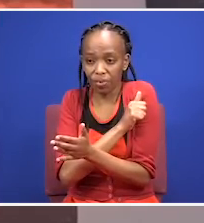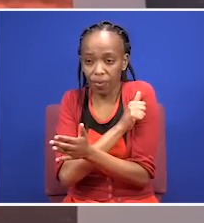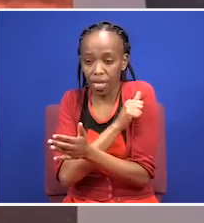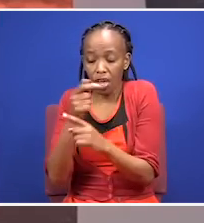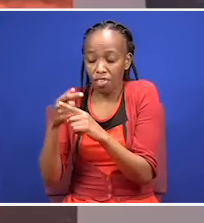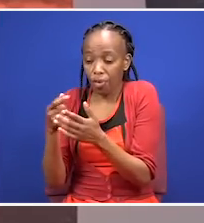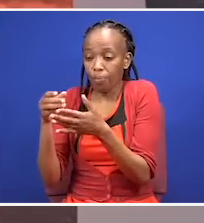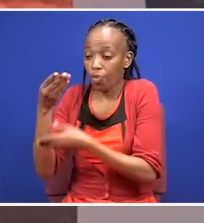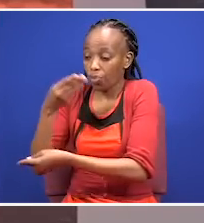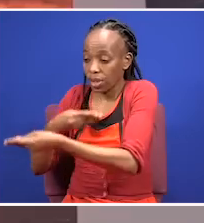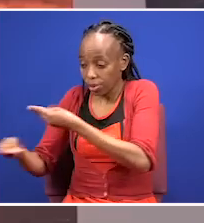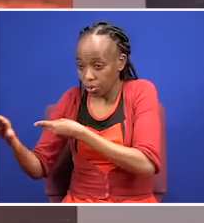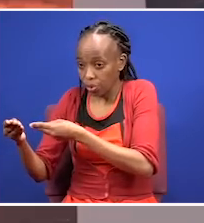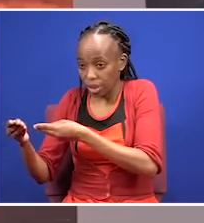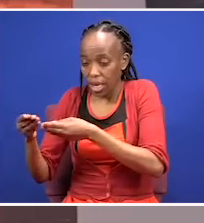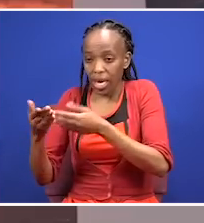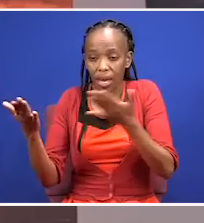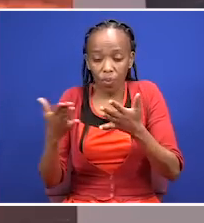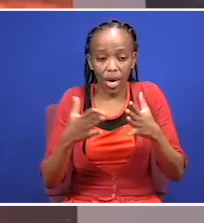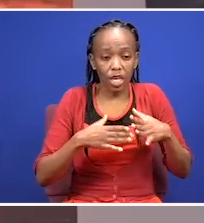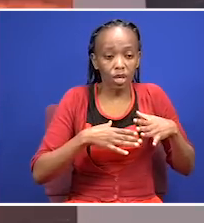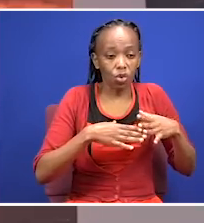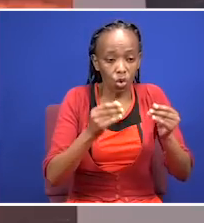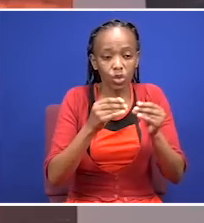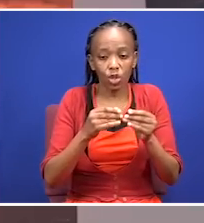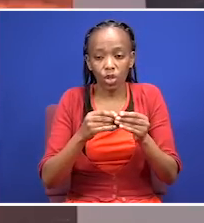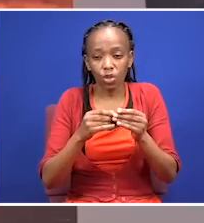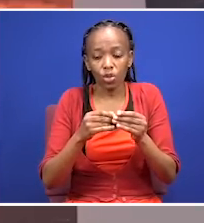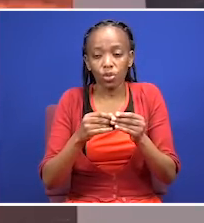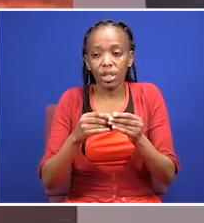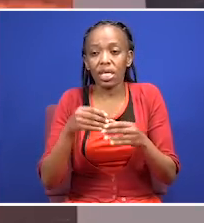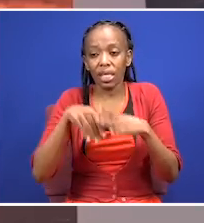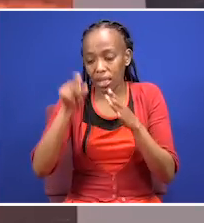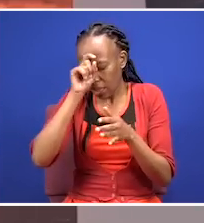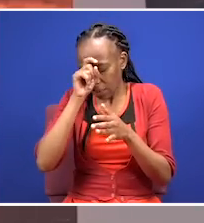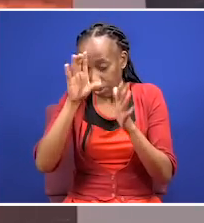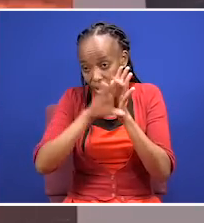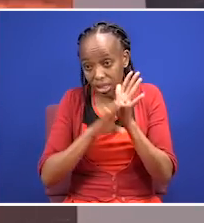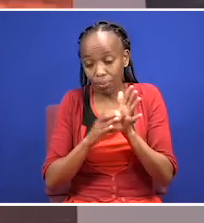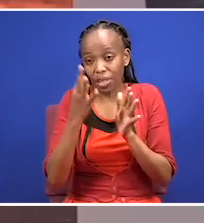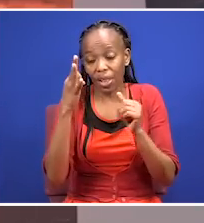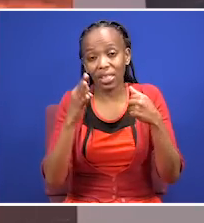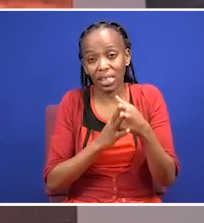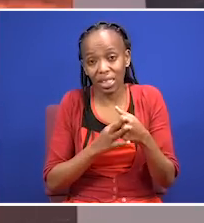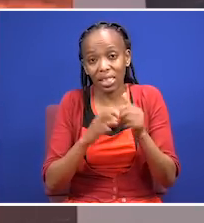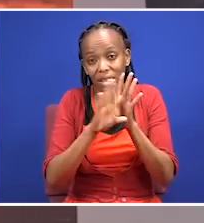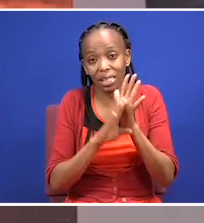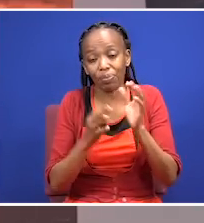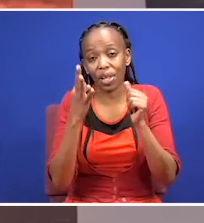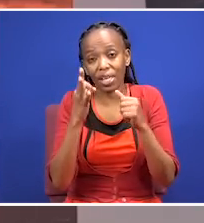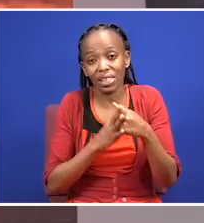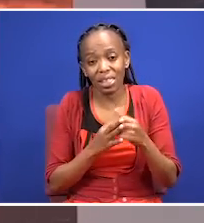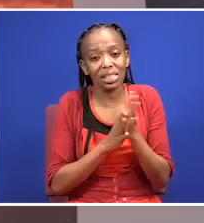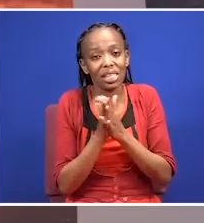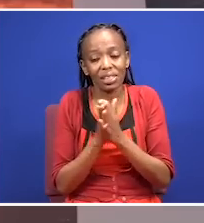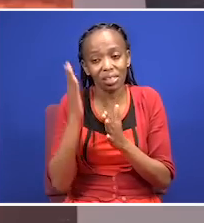from where he is sold and where he goes to potiphar's house it is chapter 38 and chapter 38 is rather an